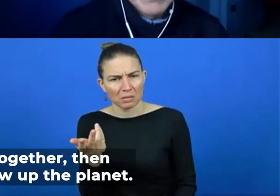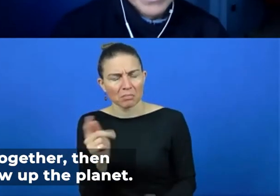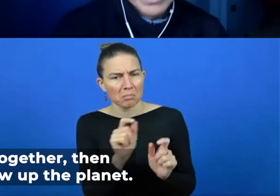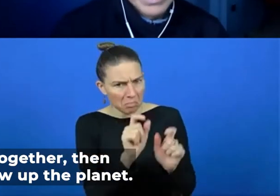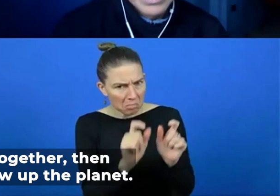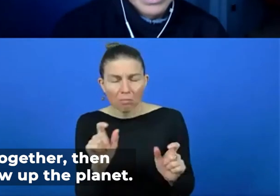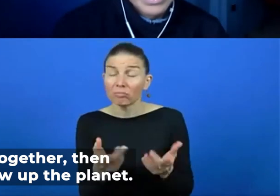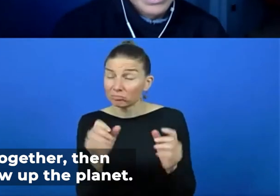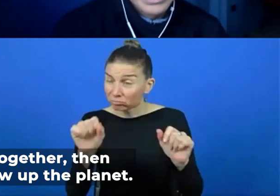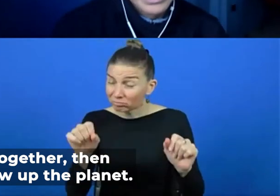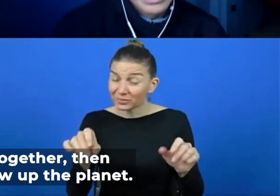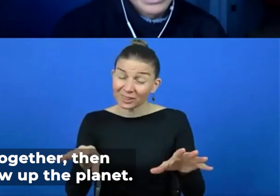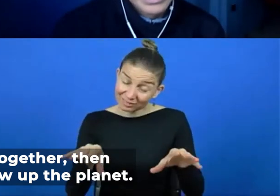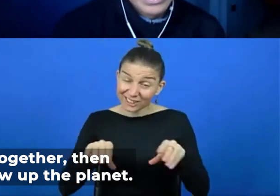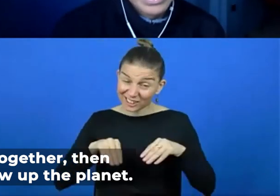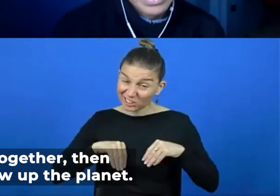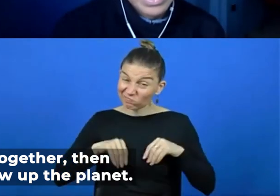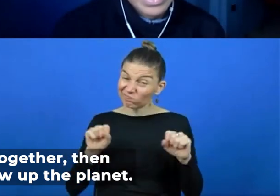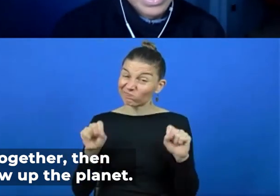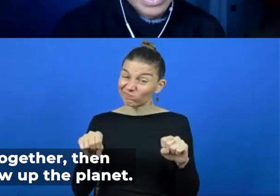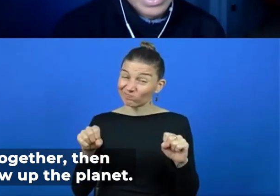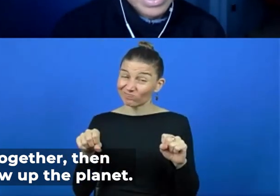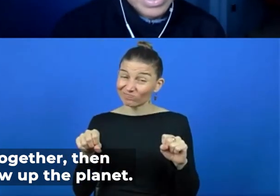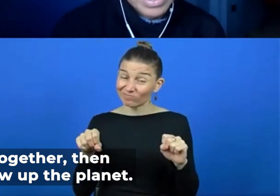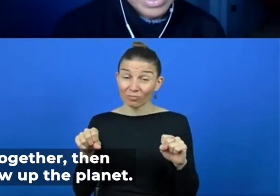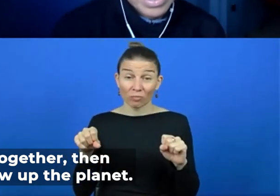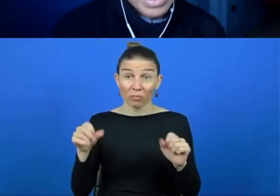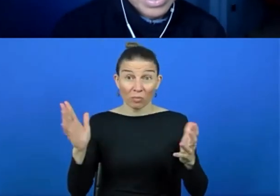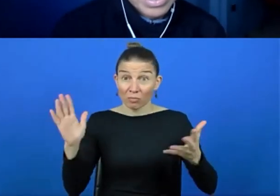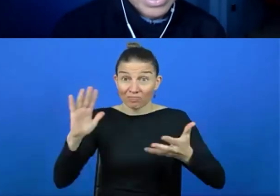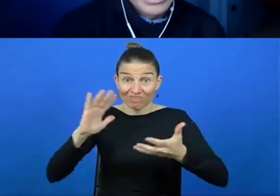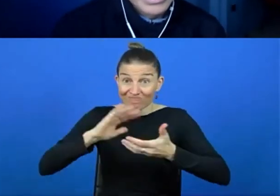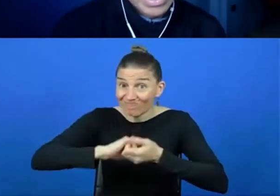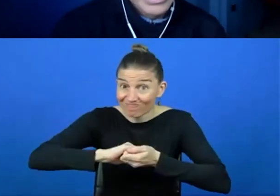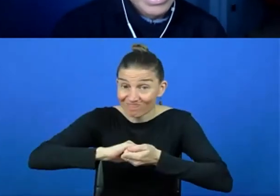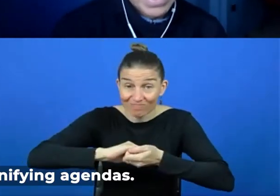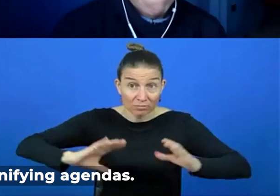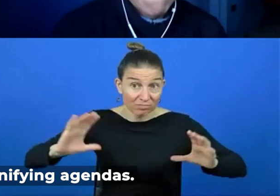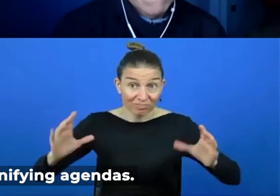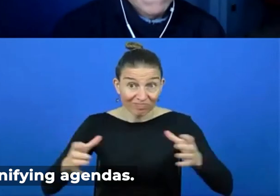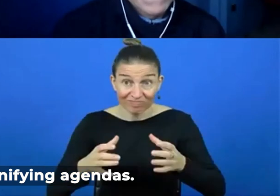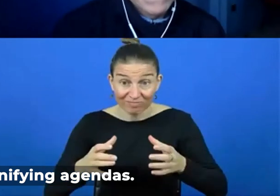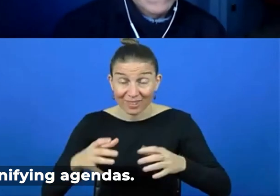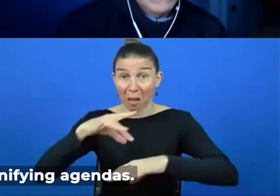if we don't pull together, then we're about to screw up the planet. And for